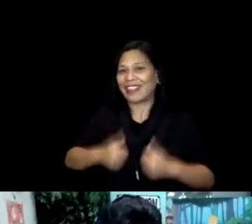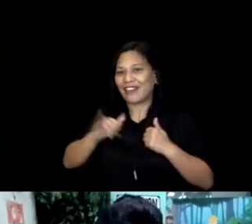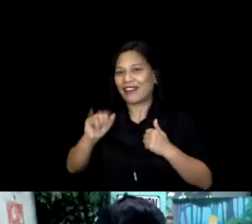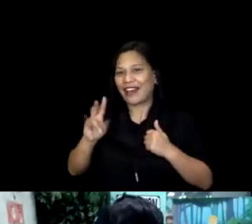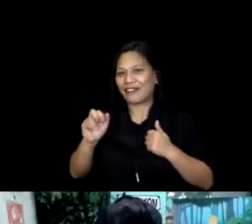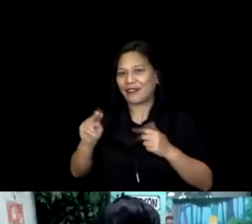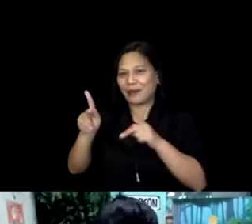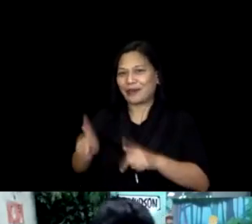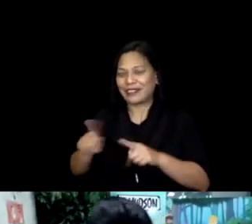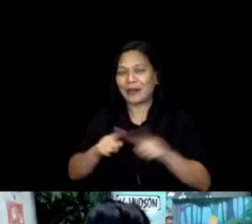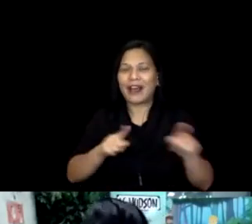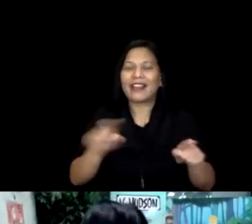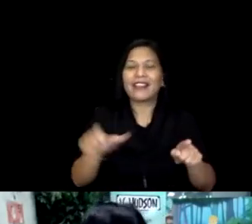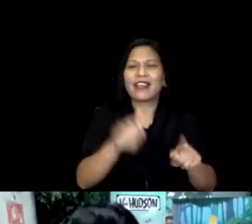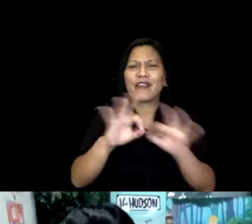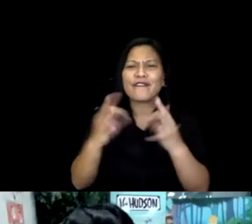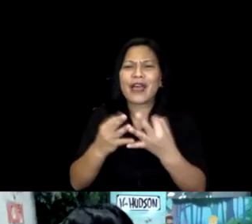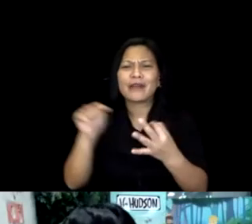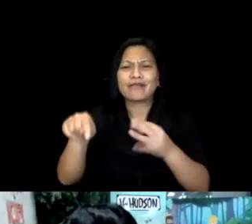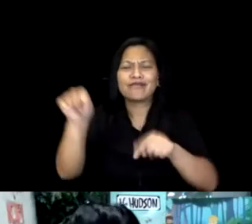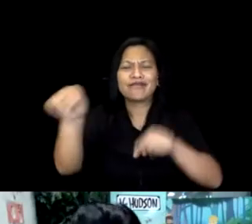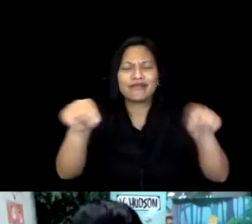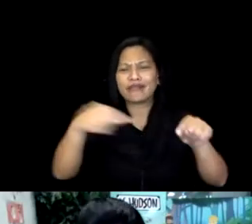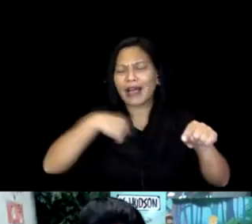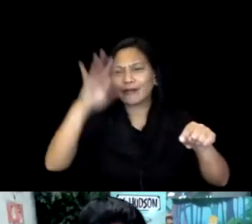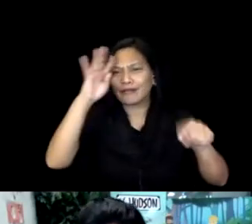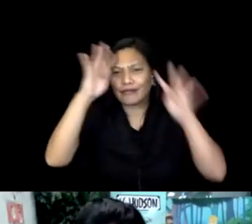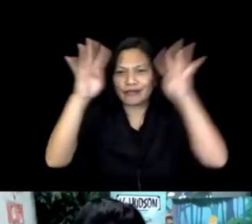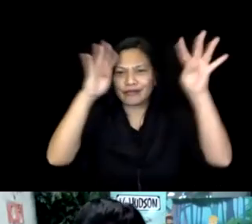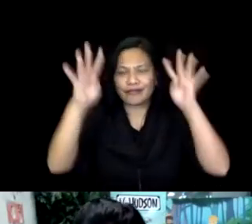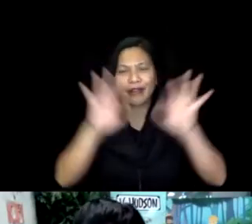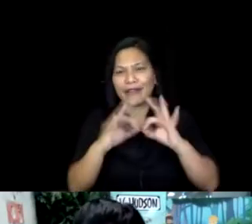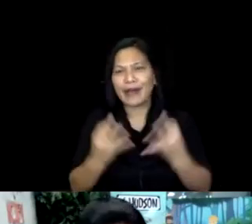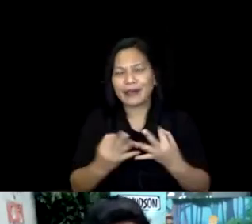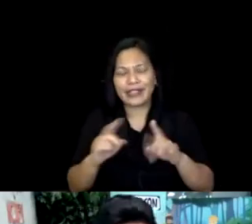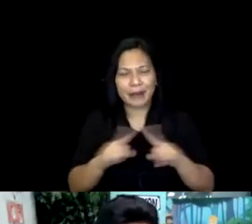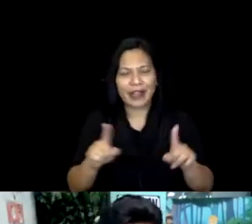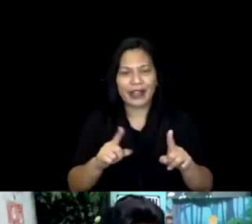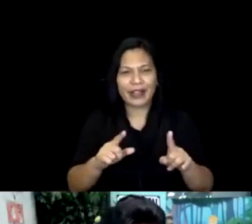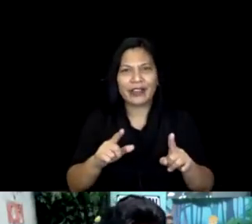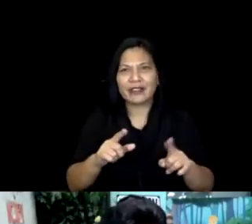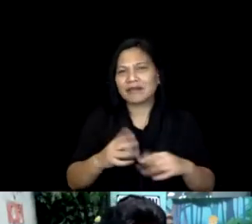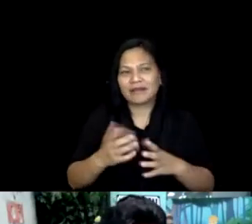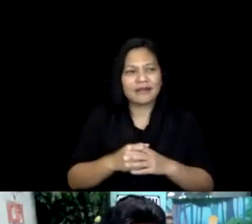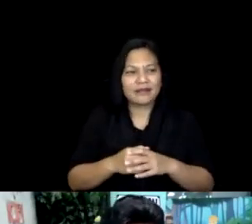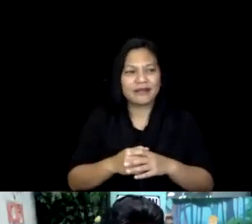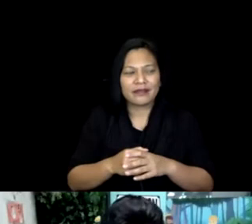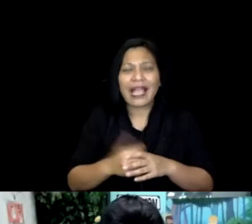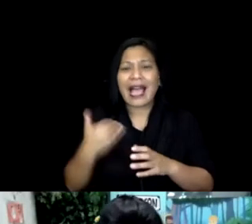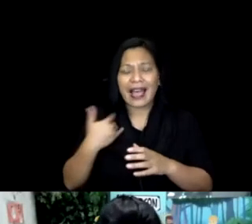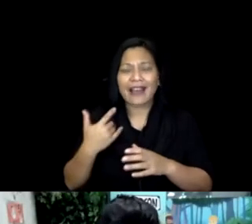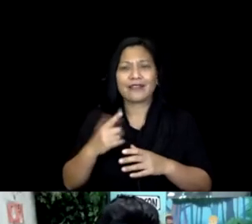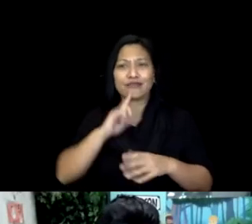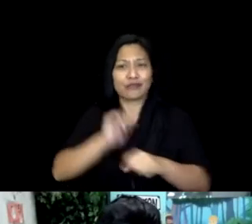are families I made up and wrote into the show. But there's definitely inspiration from